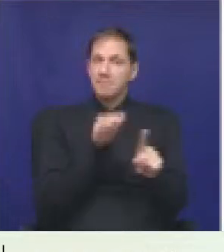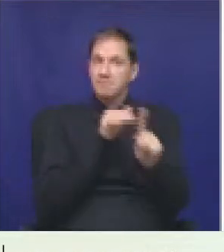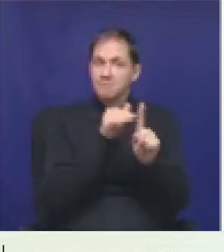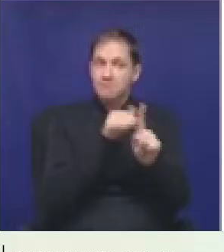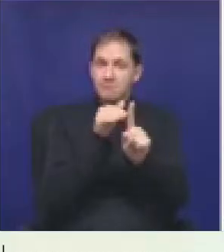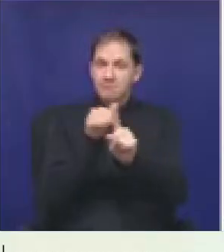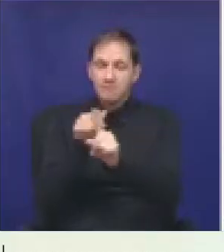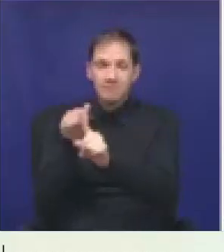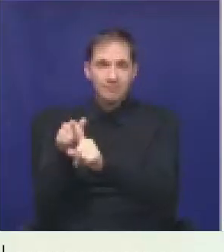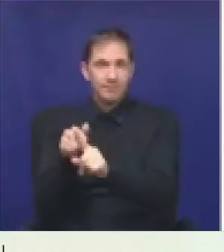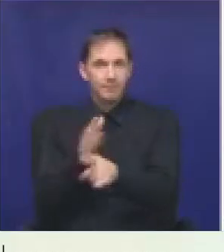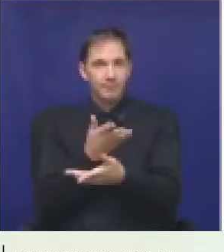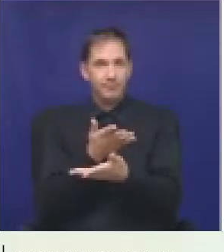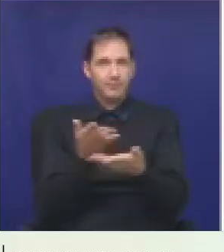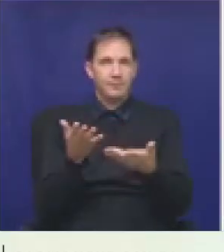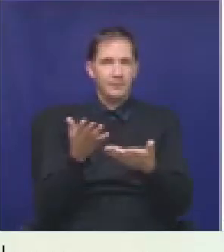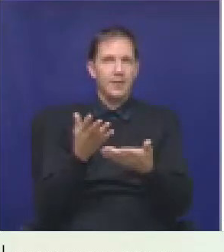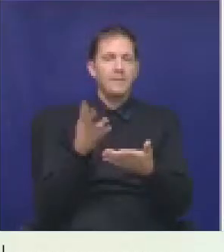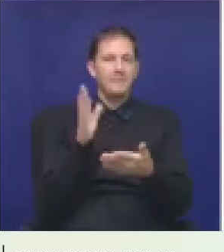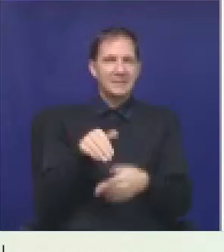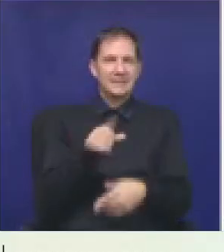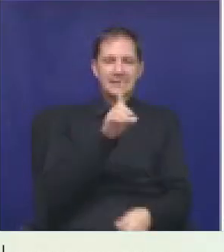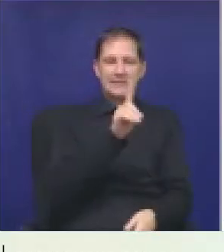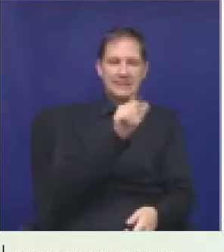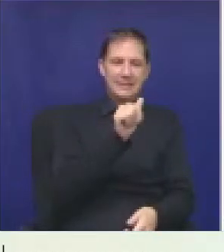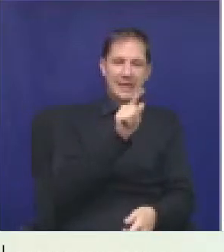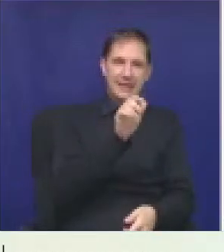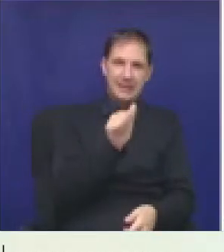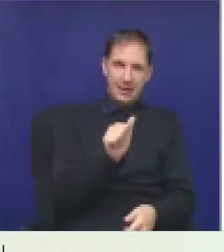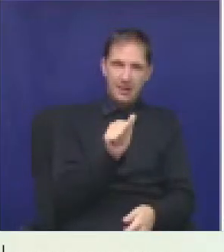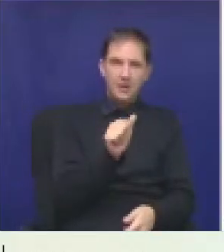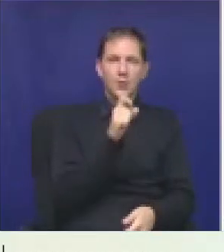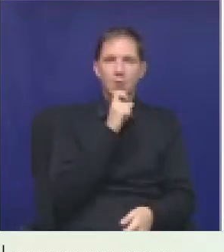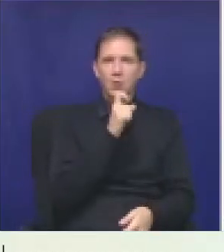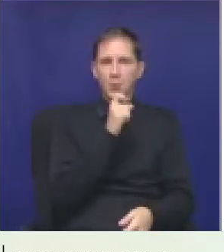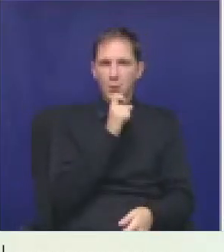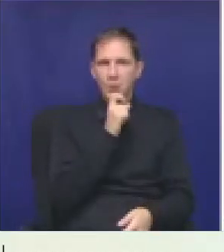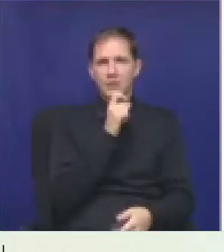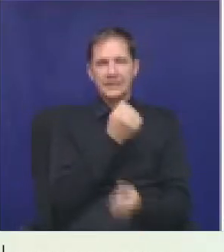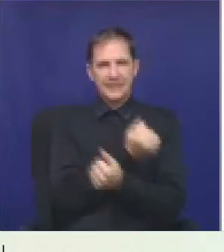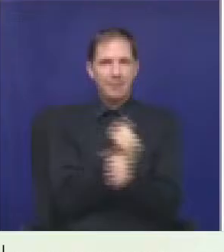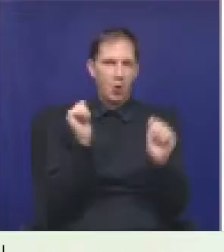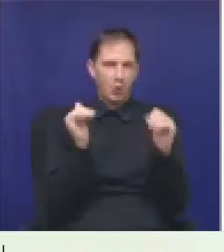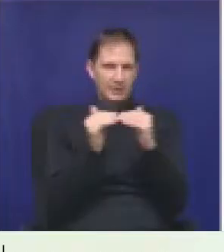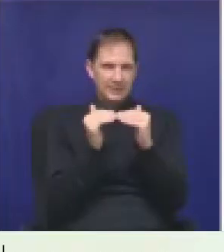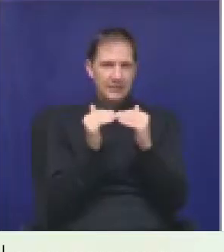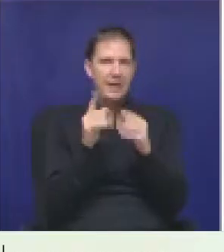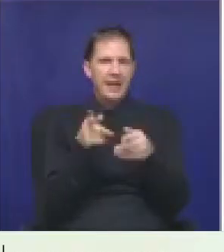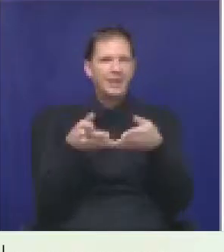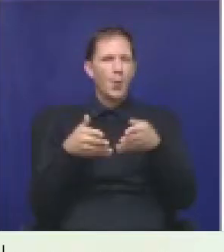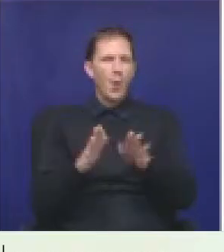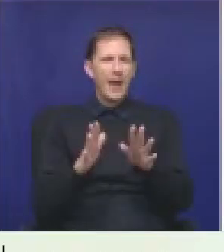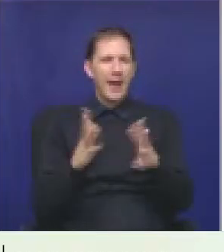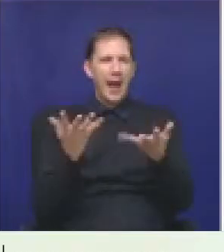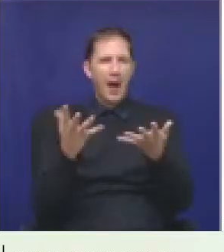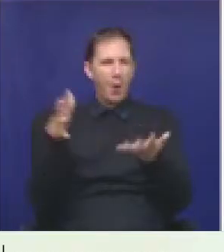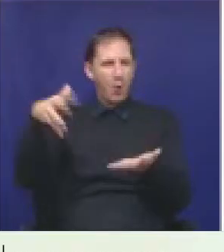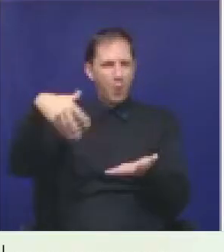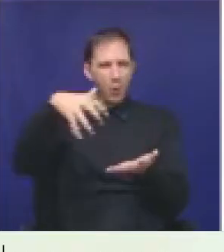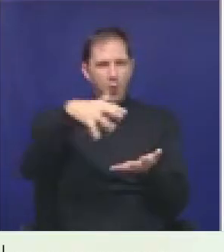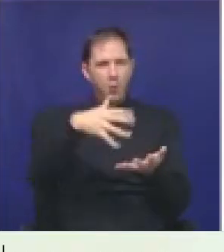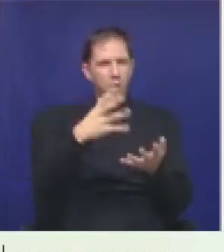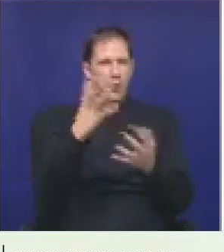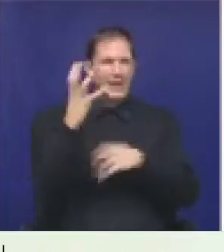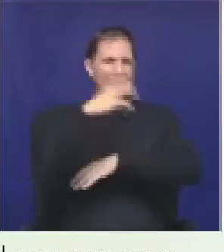to democratize data, decolonize methods, and center the lives of people in everything we measure. We cannot build a capable